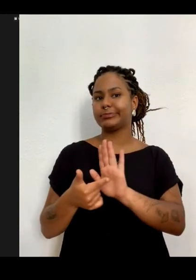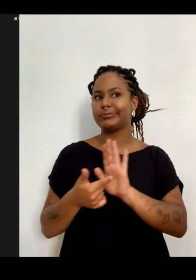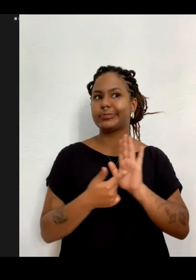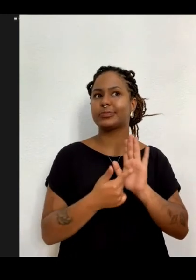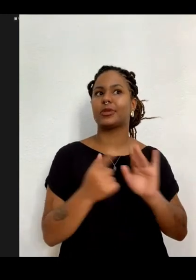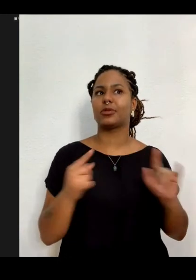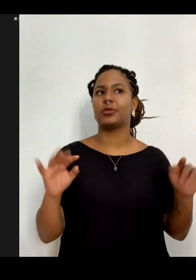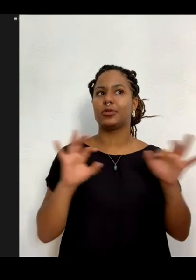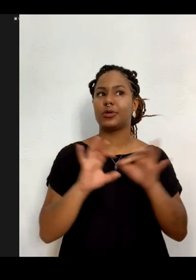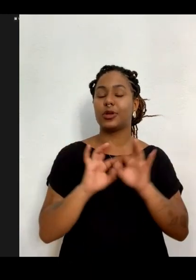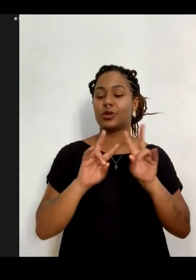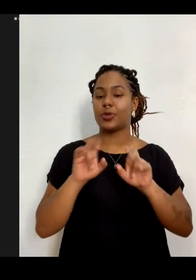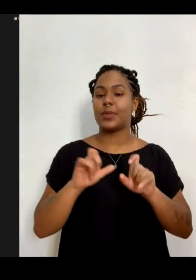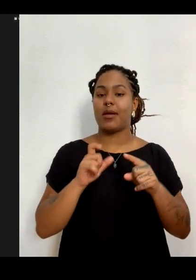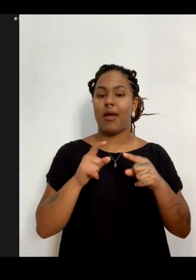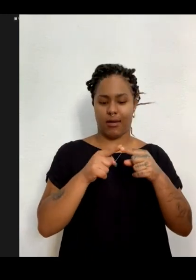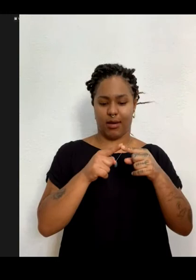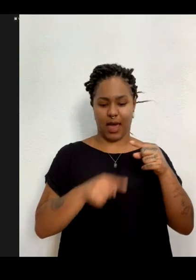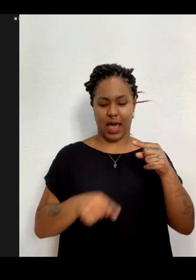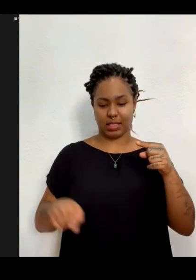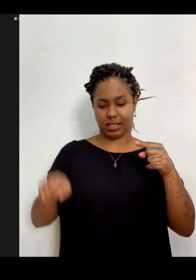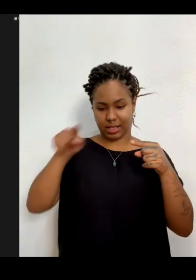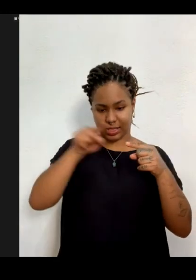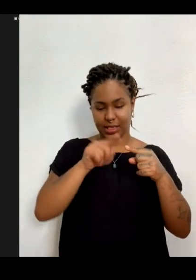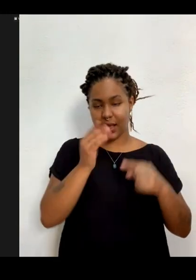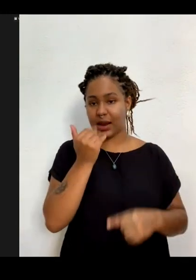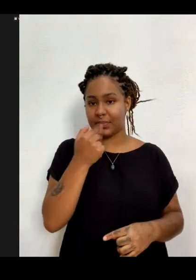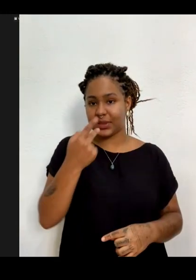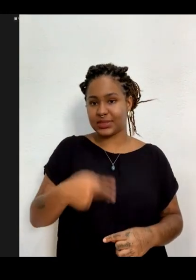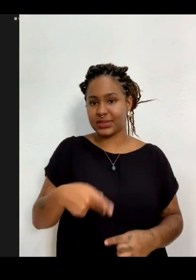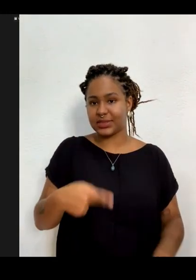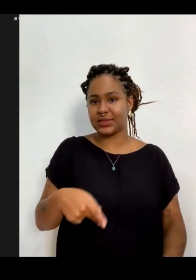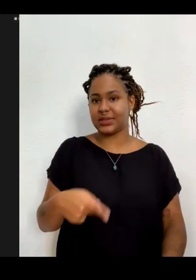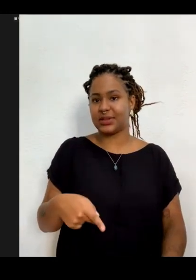element type that is